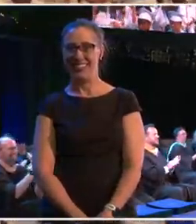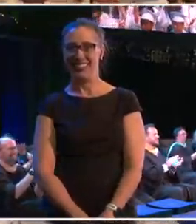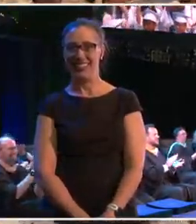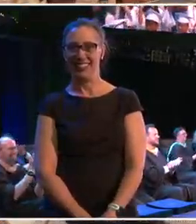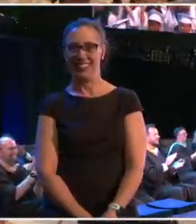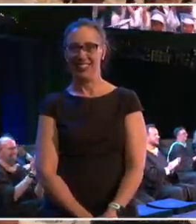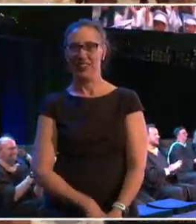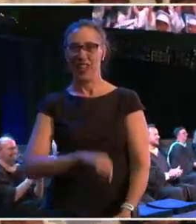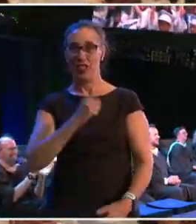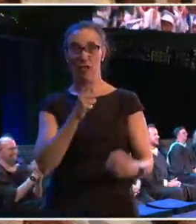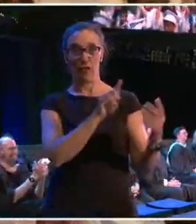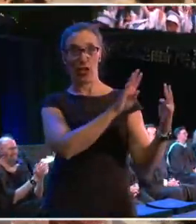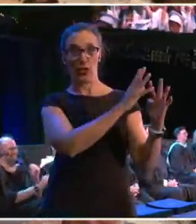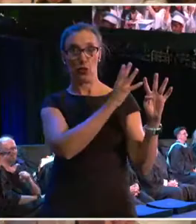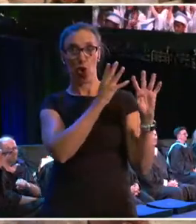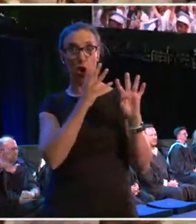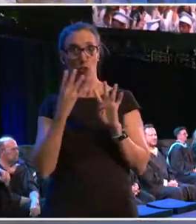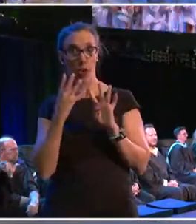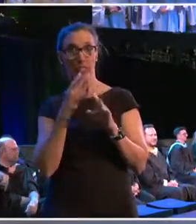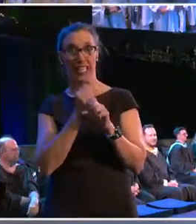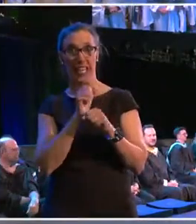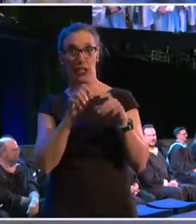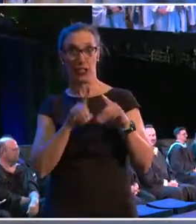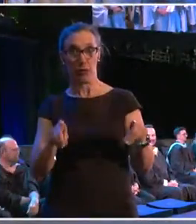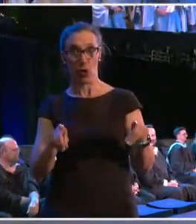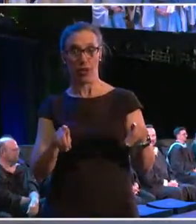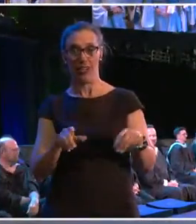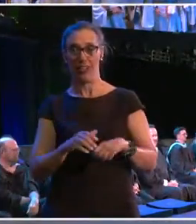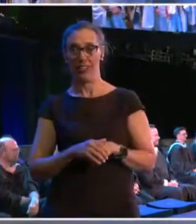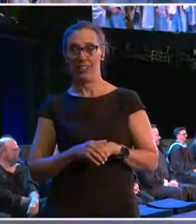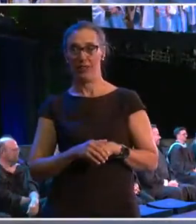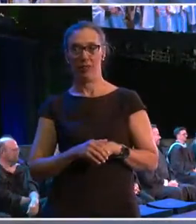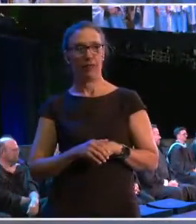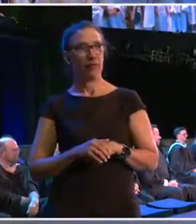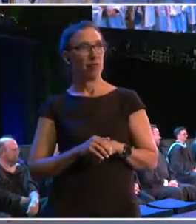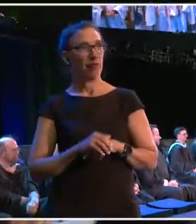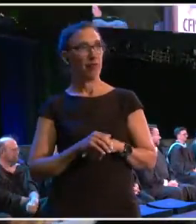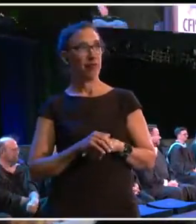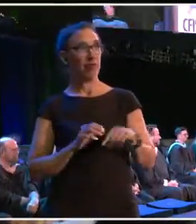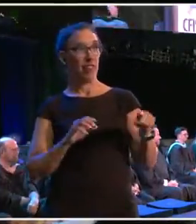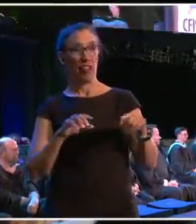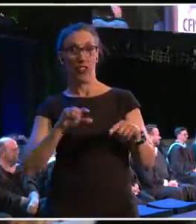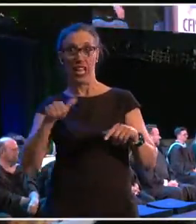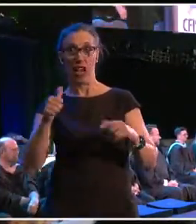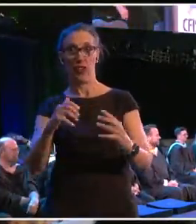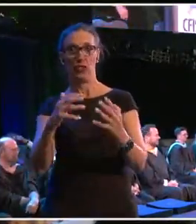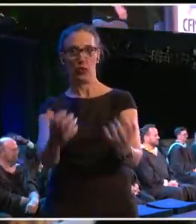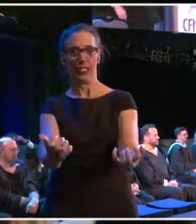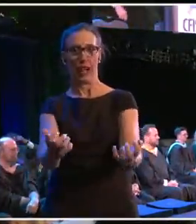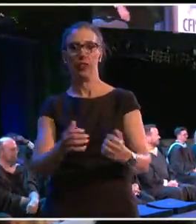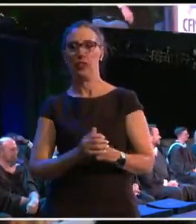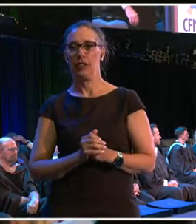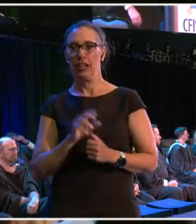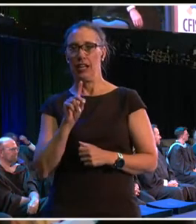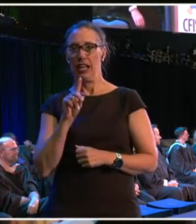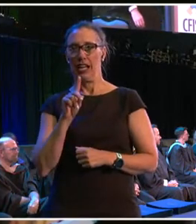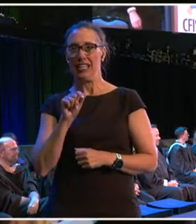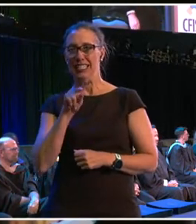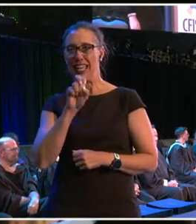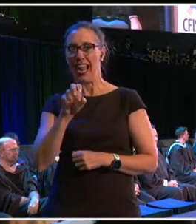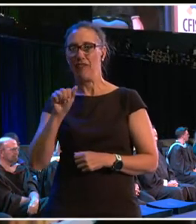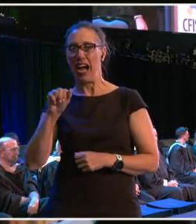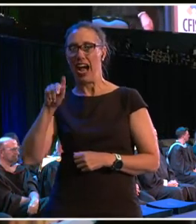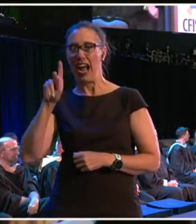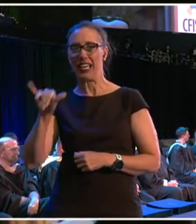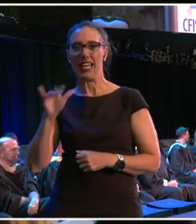With the first row, please come forward to receive your diploma. Remaining graduates, you may have a seat. Mr. Dave Icke will begin